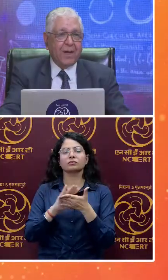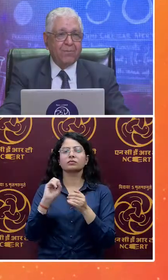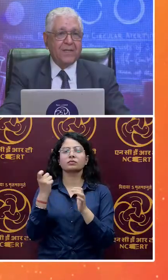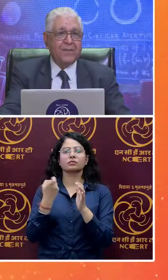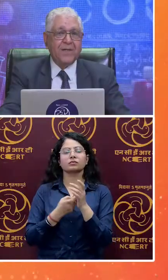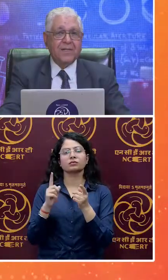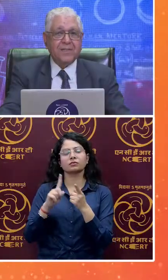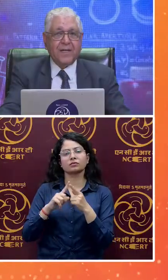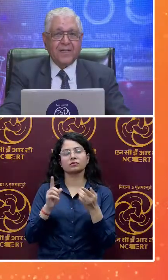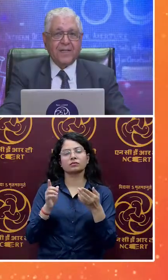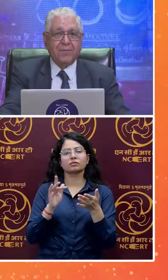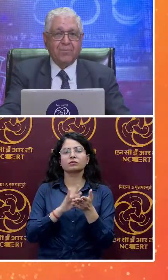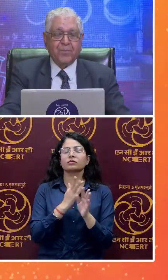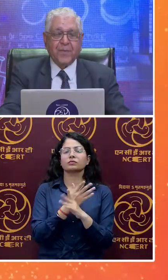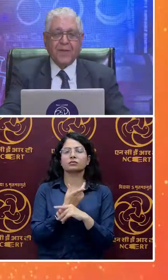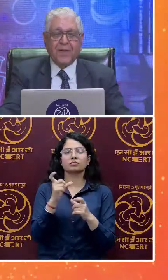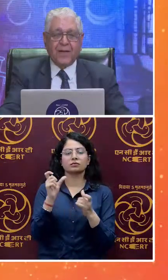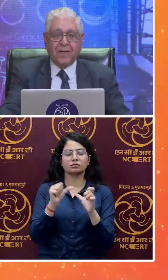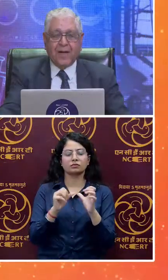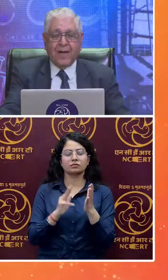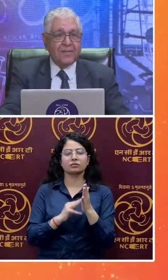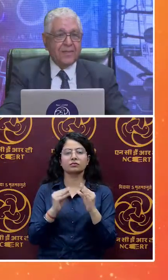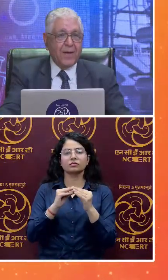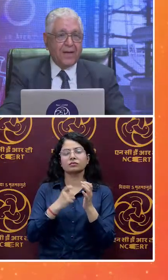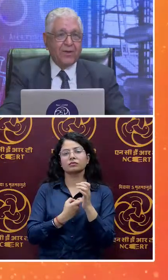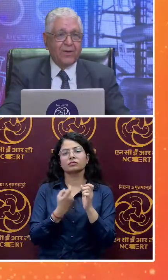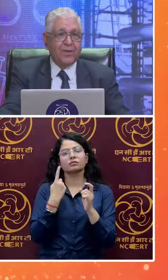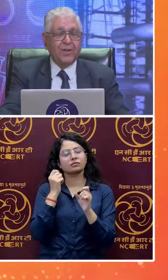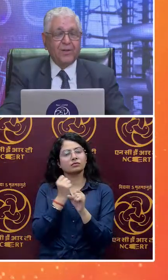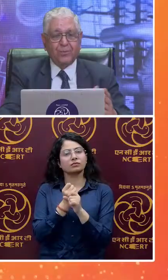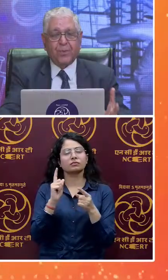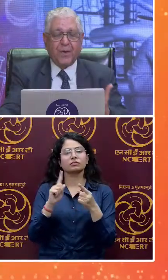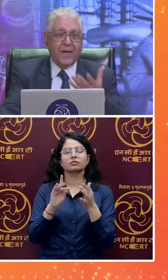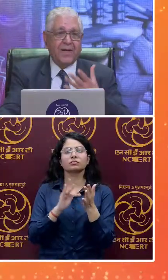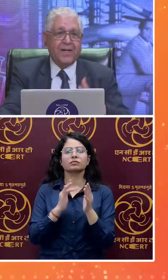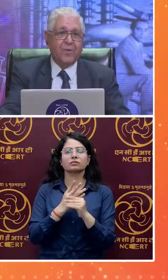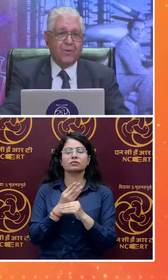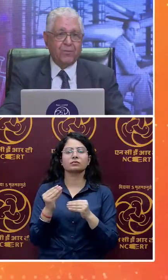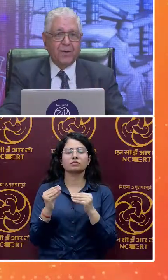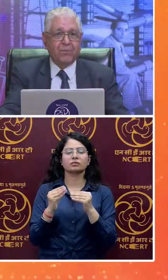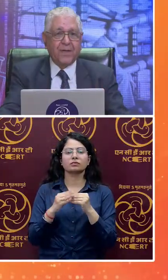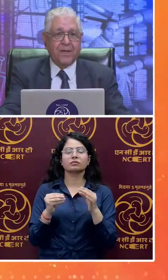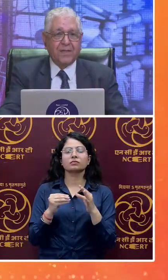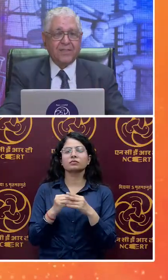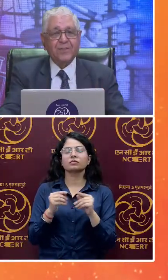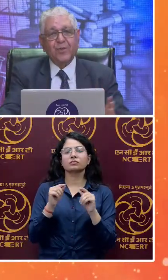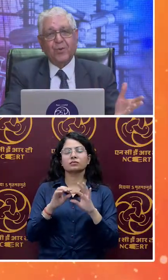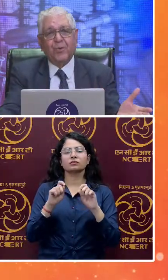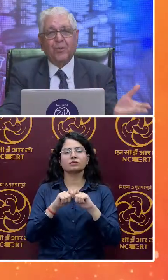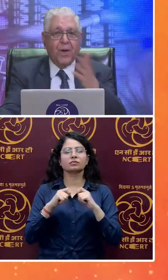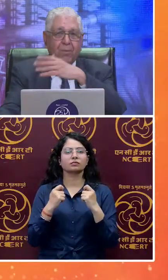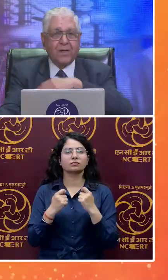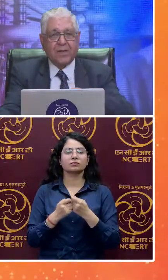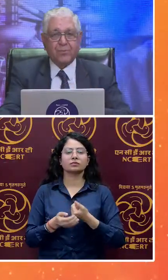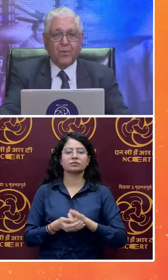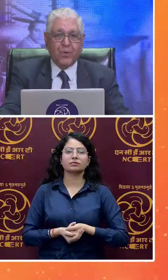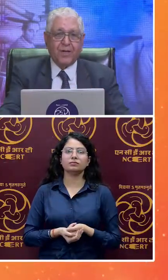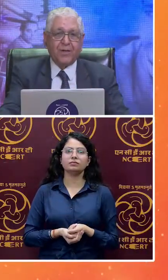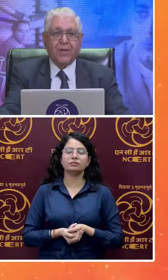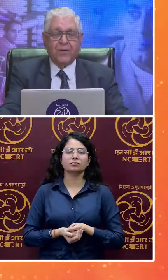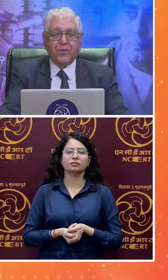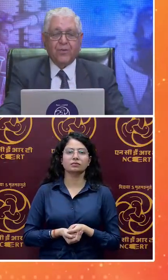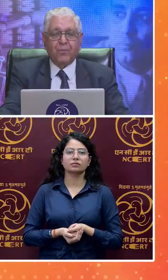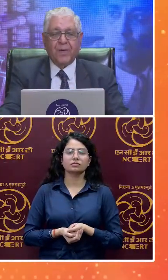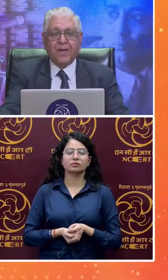from Cambridge, stationed him in IISc Bangalore to prepare a team of metallurgists whom Bhabha